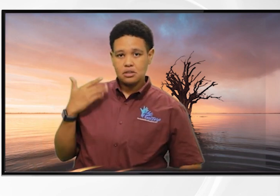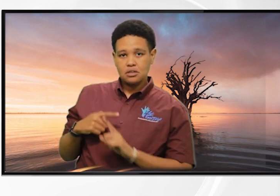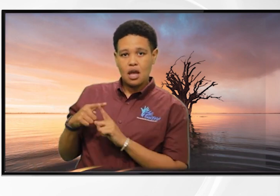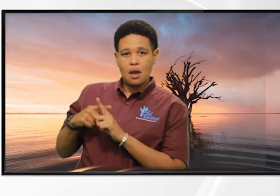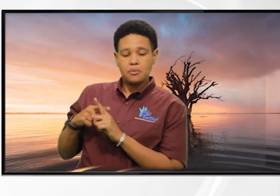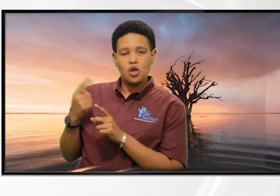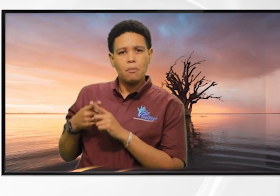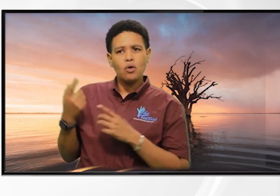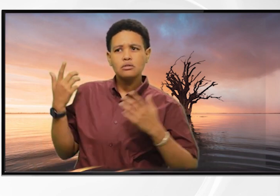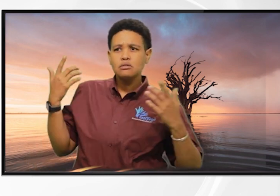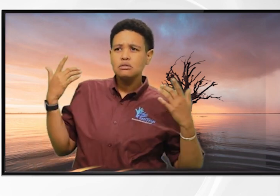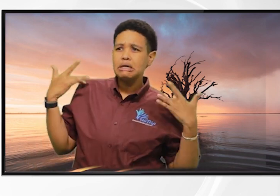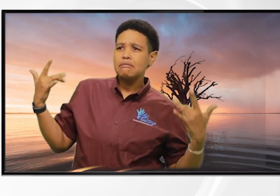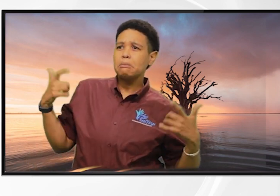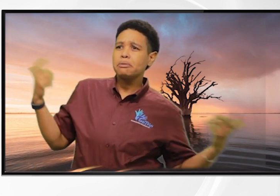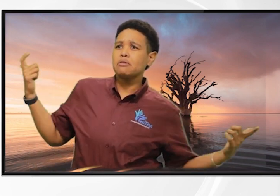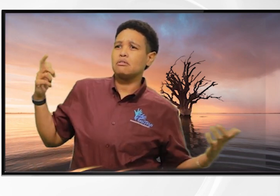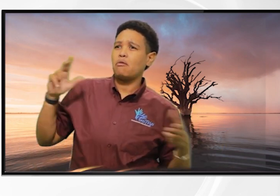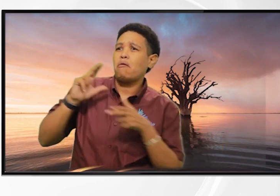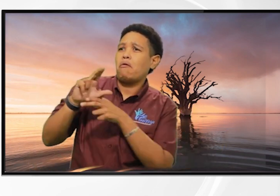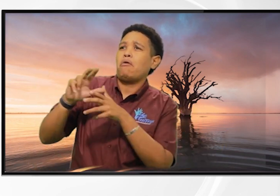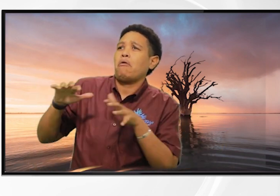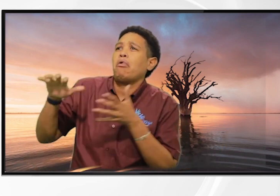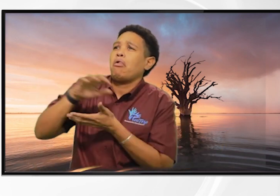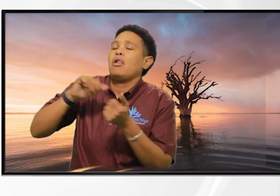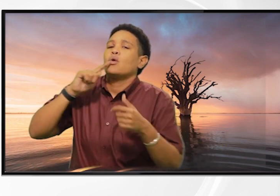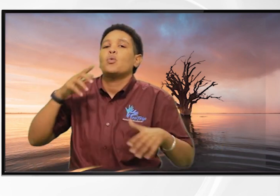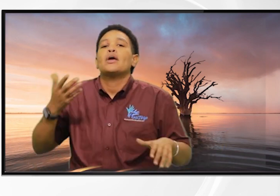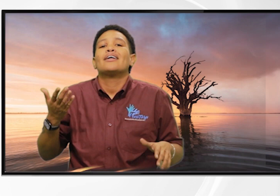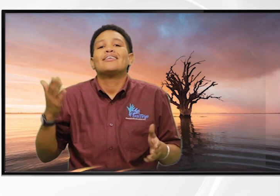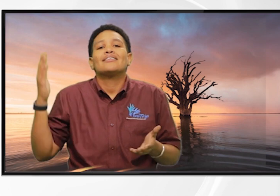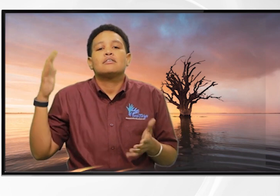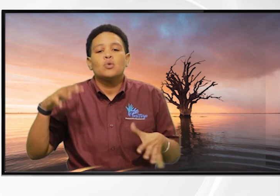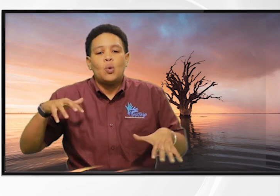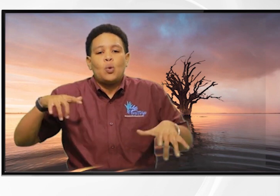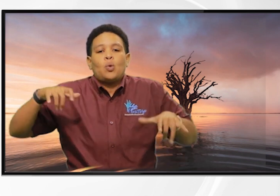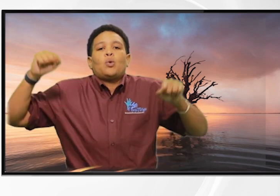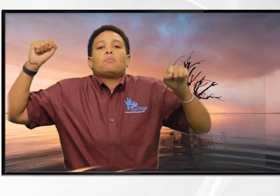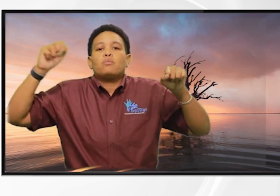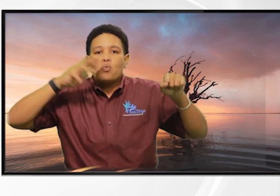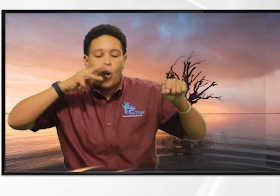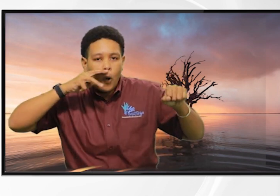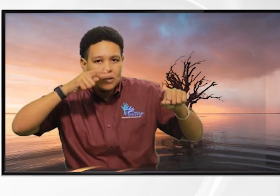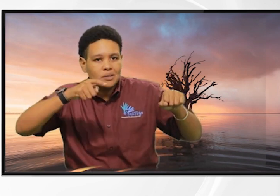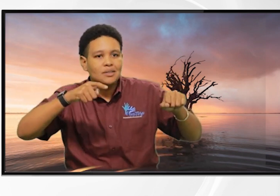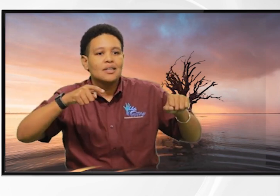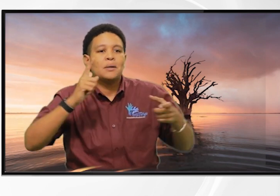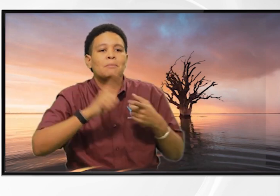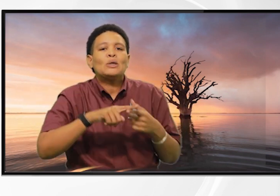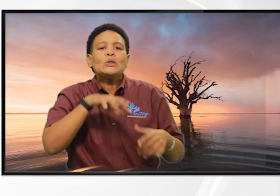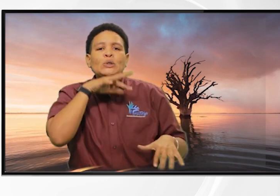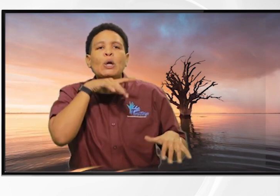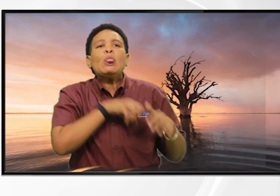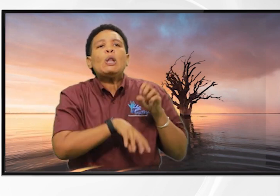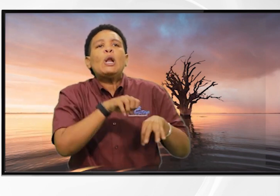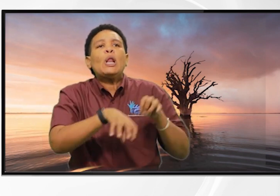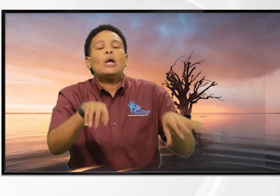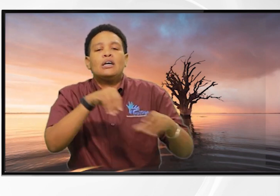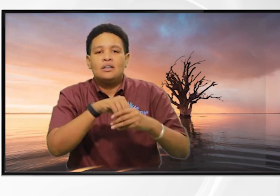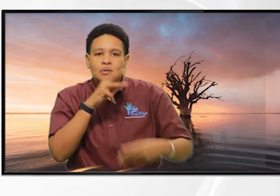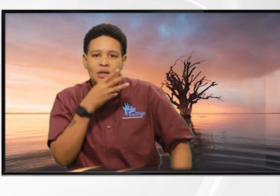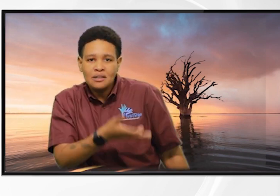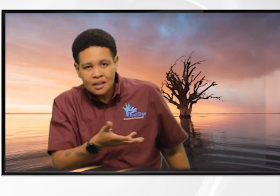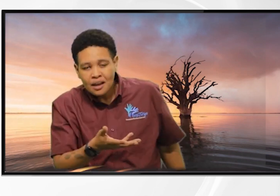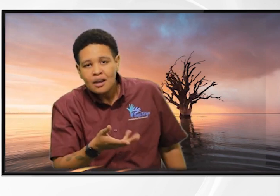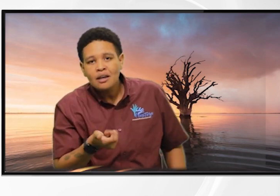extreme events will increase evaporation and sedimentation of water. Furthermore, the proximity